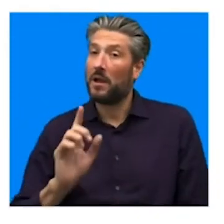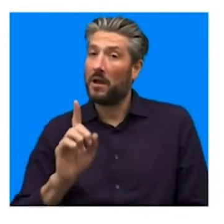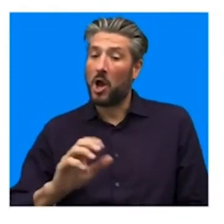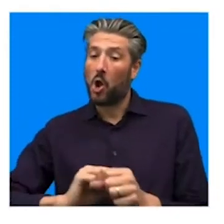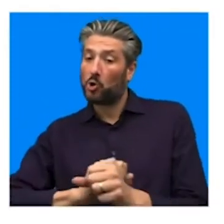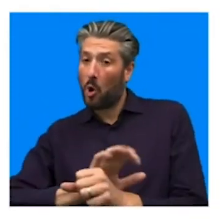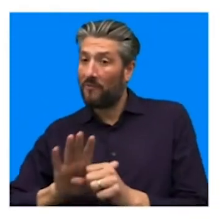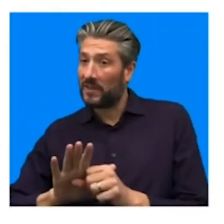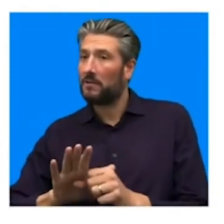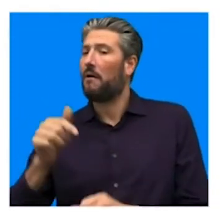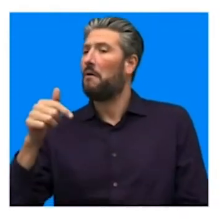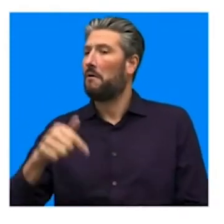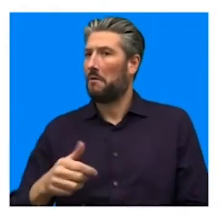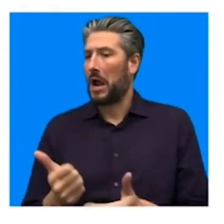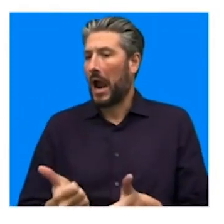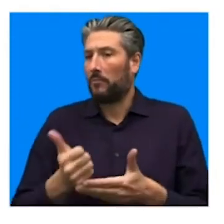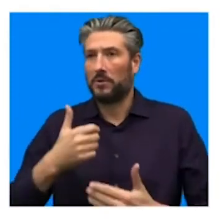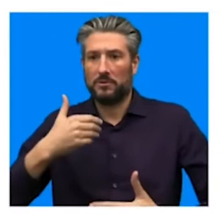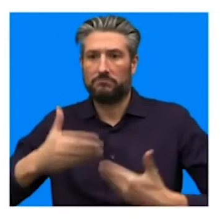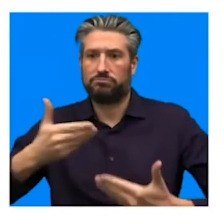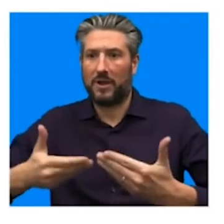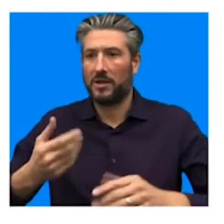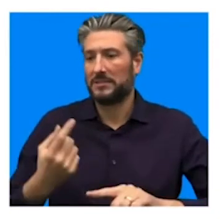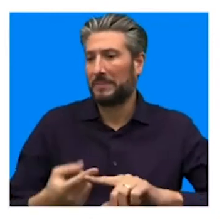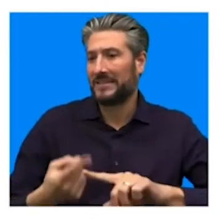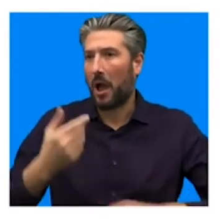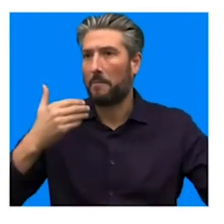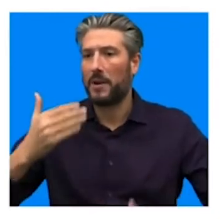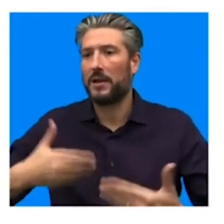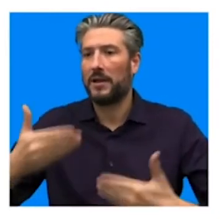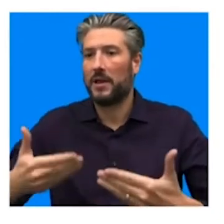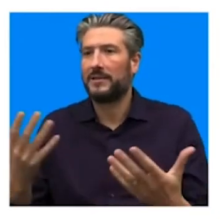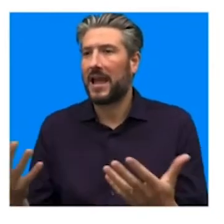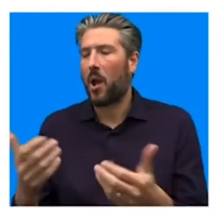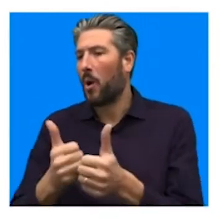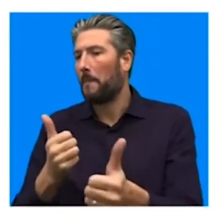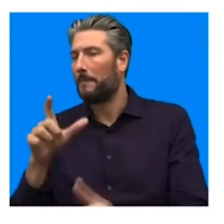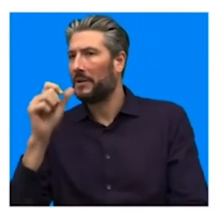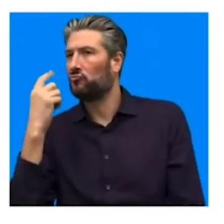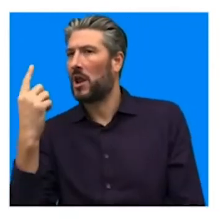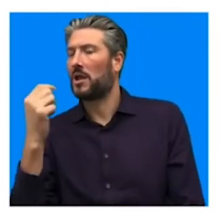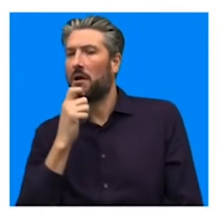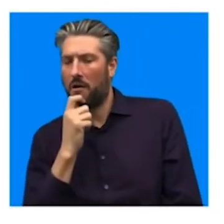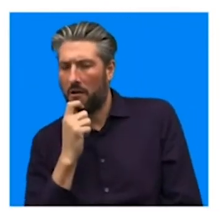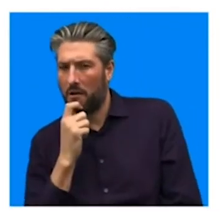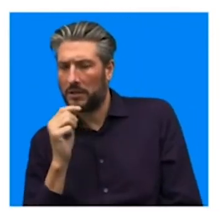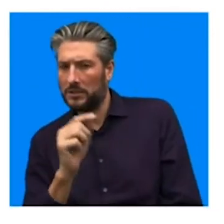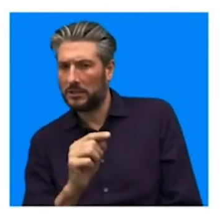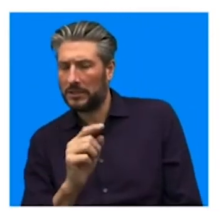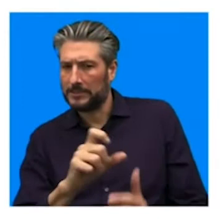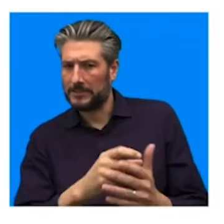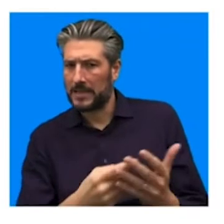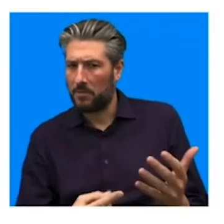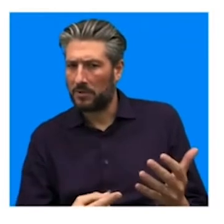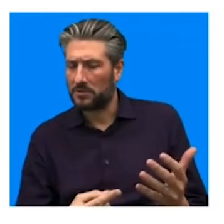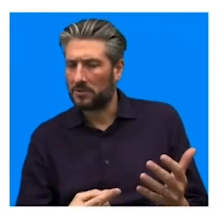the process by making companies realize you are really not serving people with disabilities because they can't access your products. But